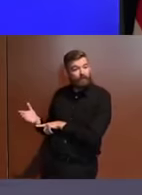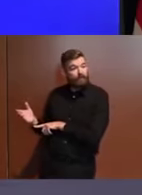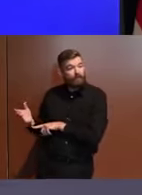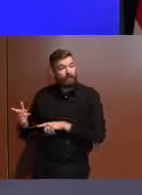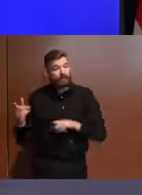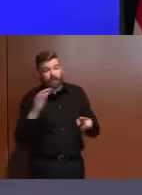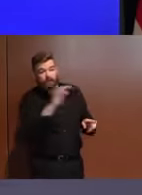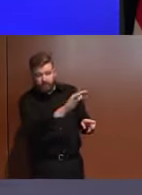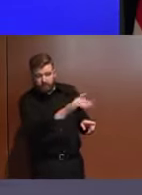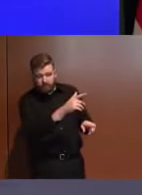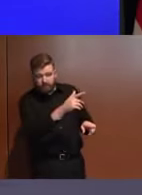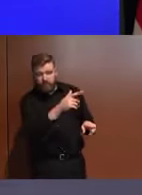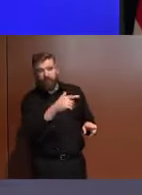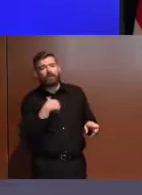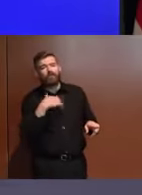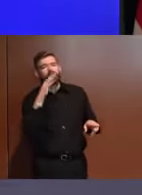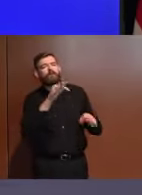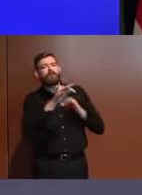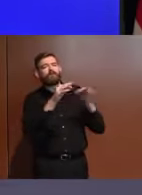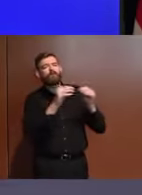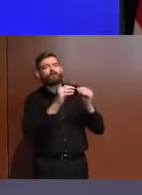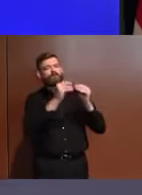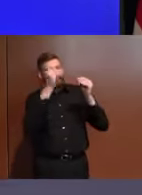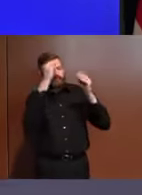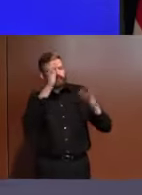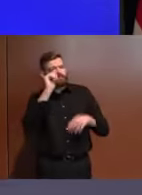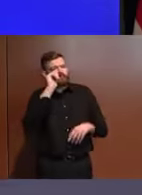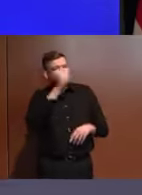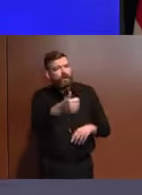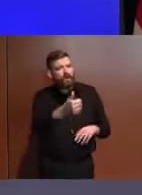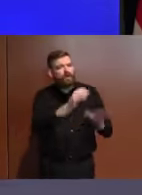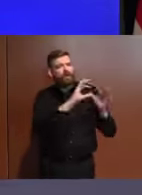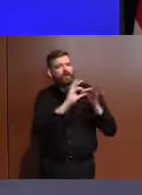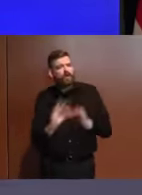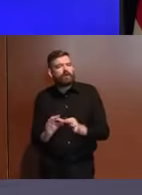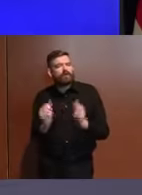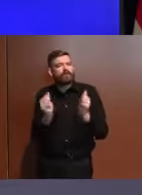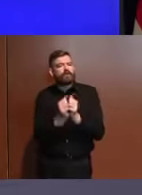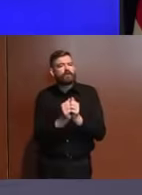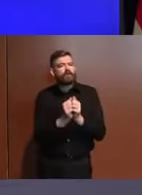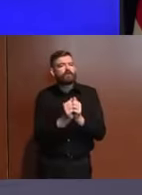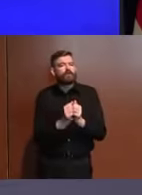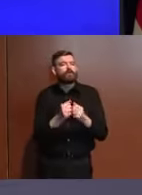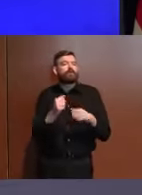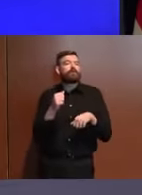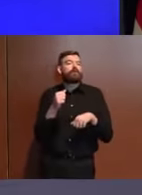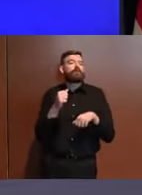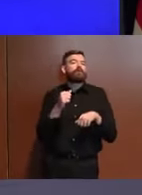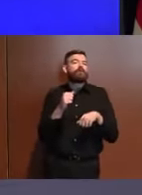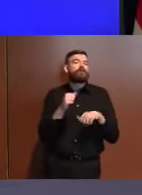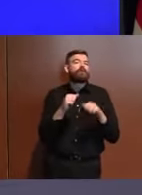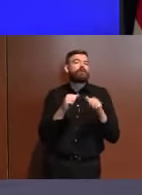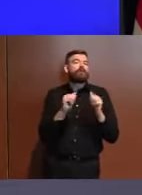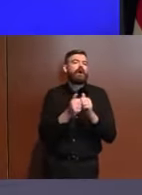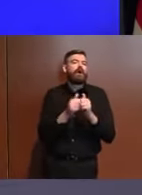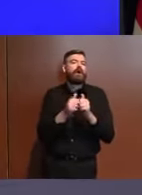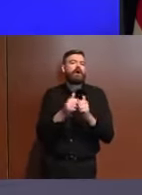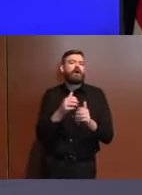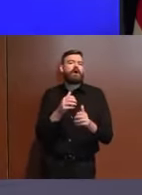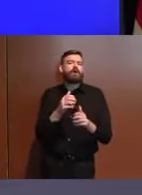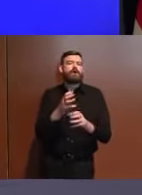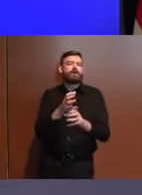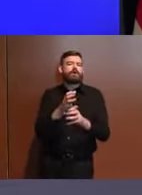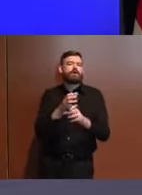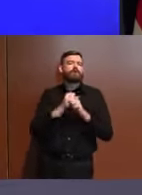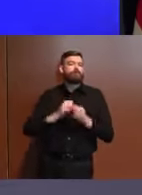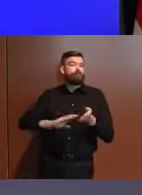to talk to you about explicit plans as it relates to mortgage relief. And we'll want to make sure, and I applaud